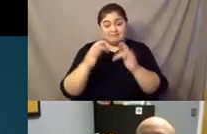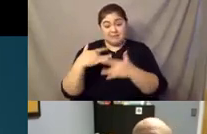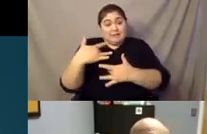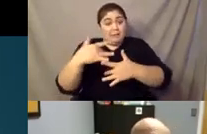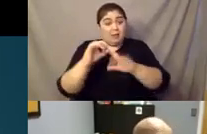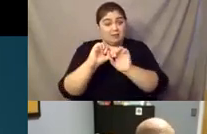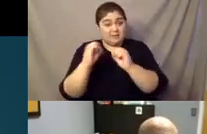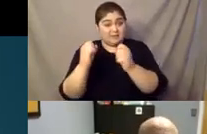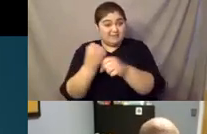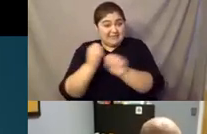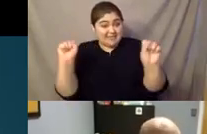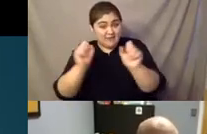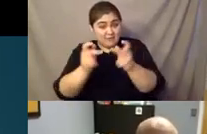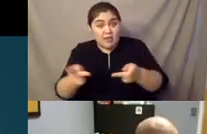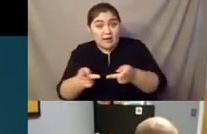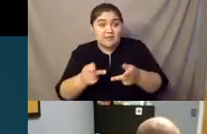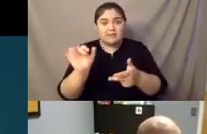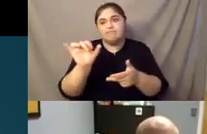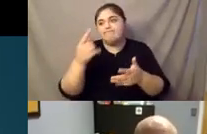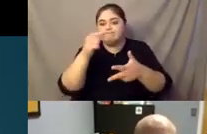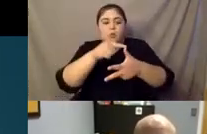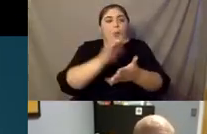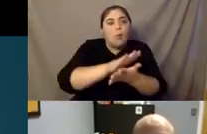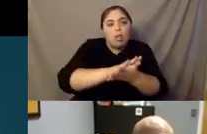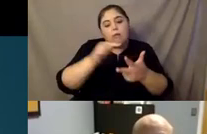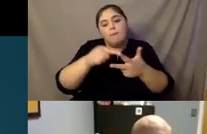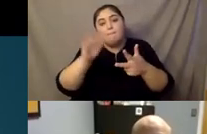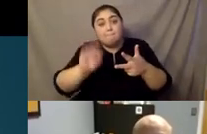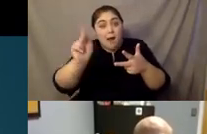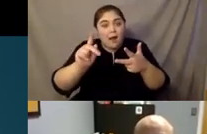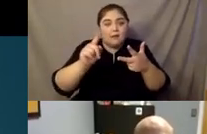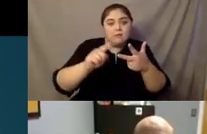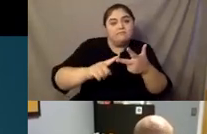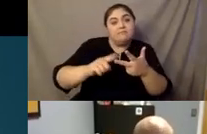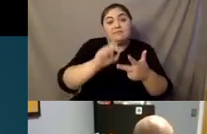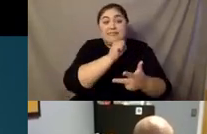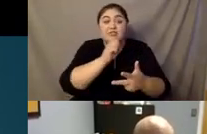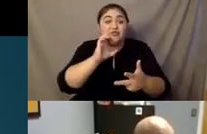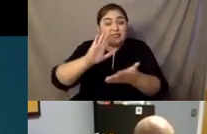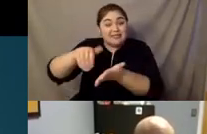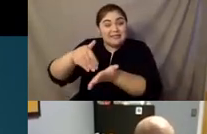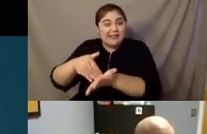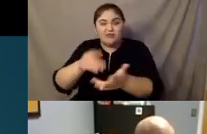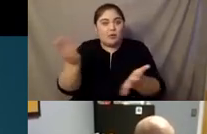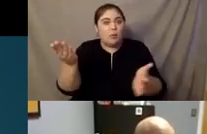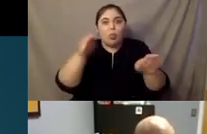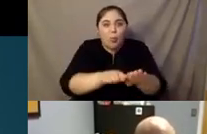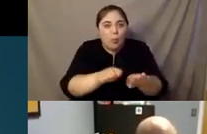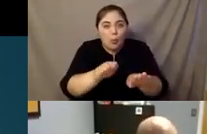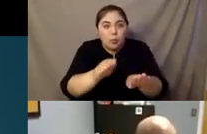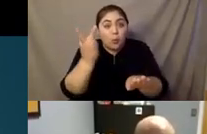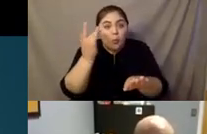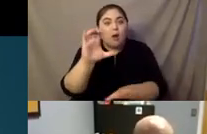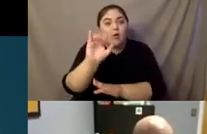to, schools, senior centers, banks, those places are closed right now. So in terms of having a person to whom